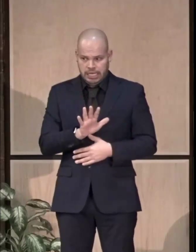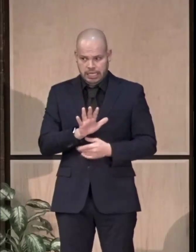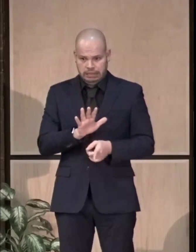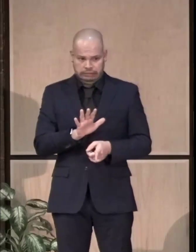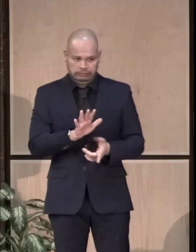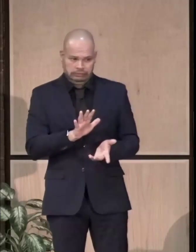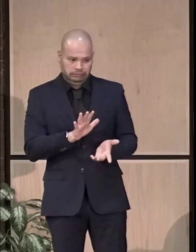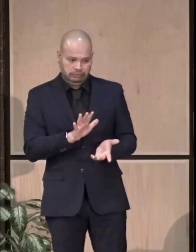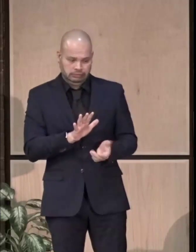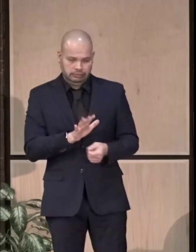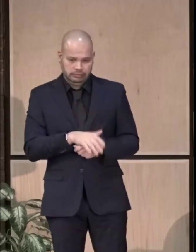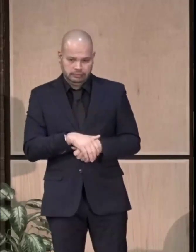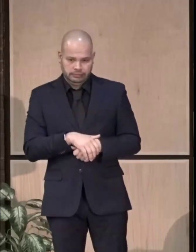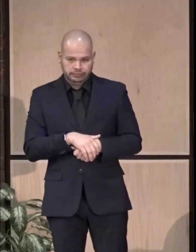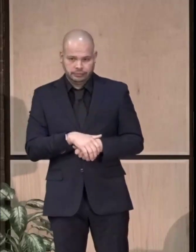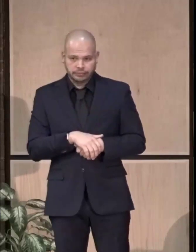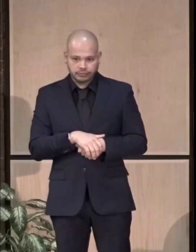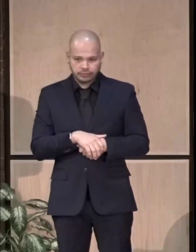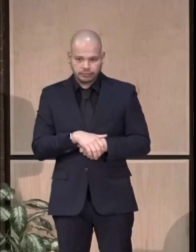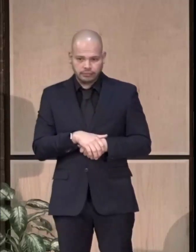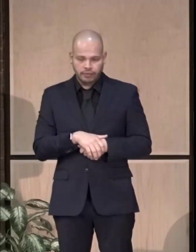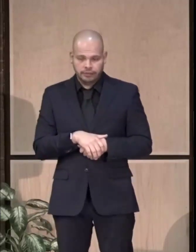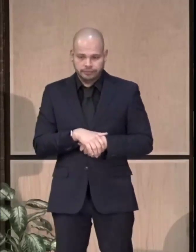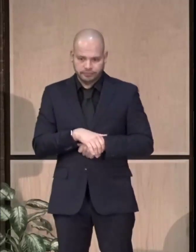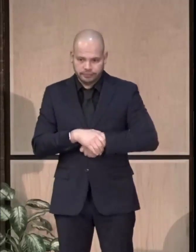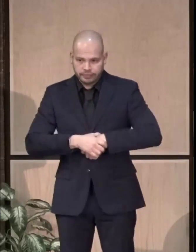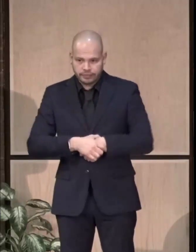You got it in Exhibit 5 too, right? Yes.